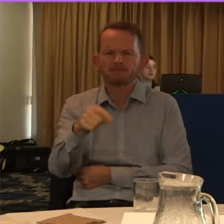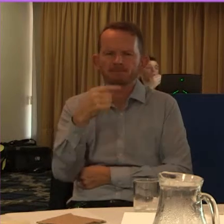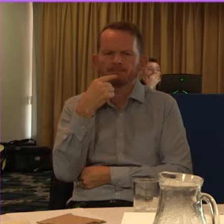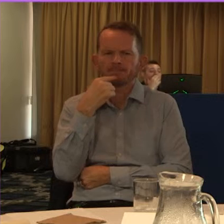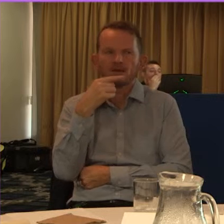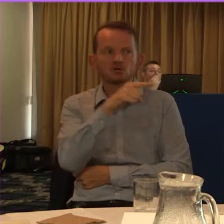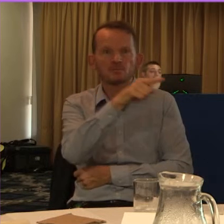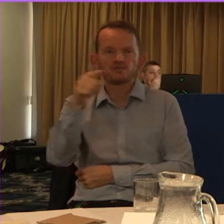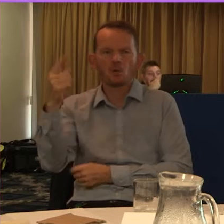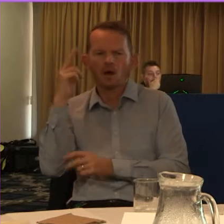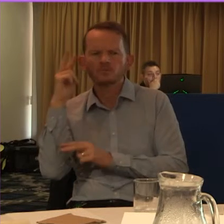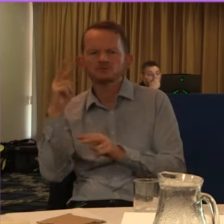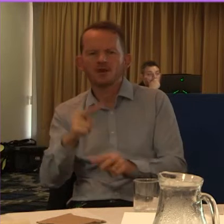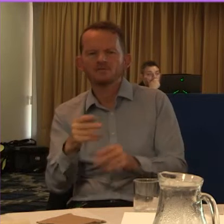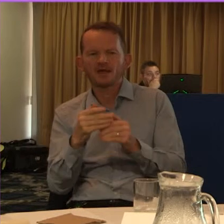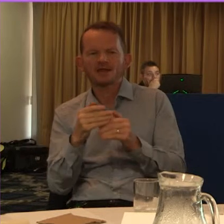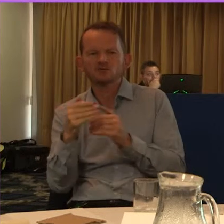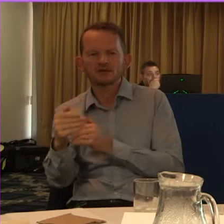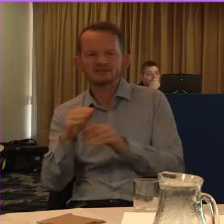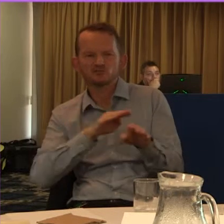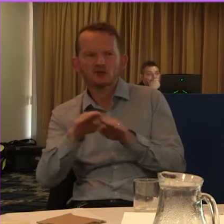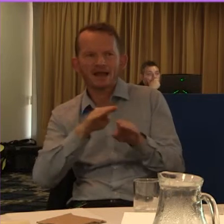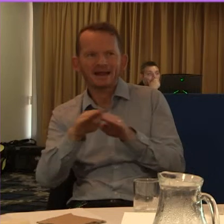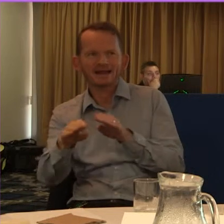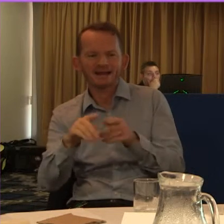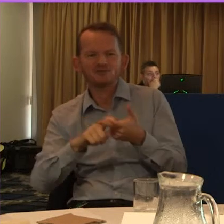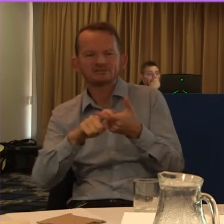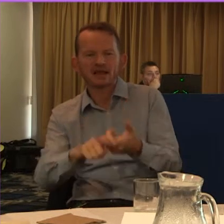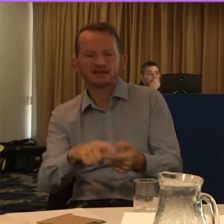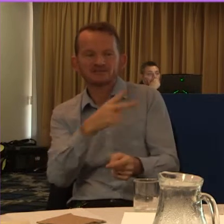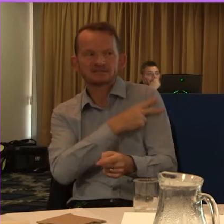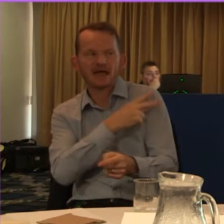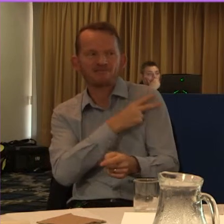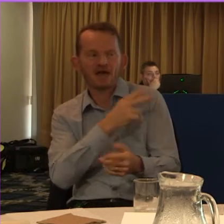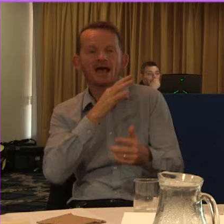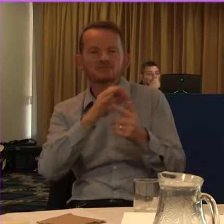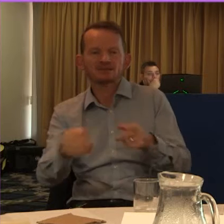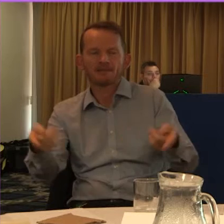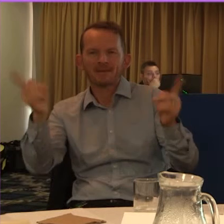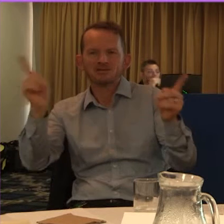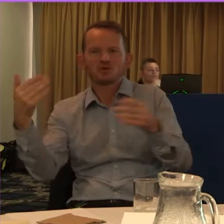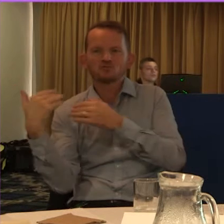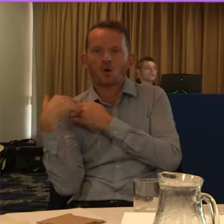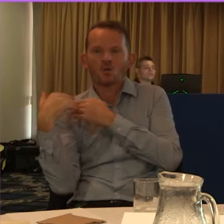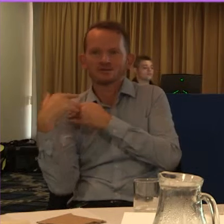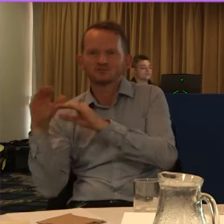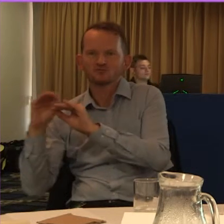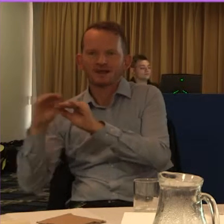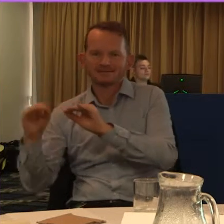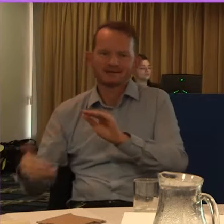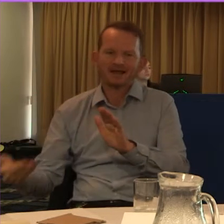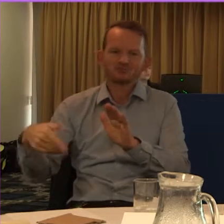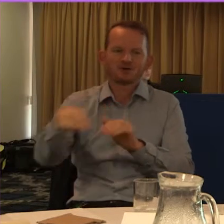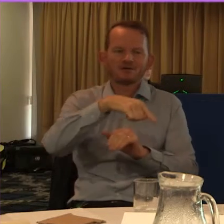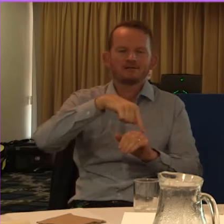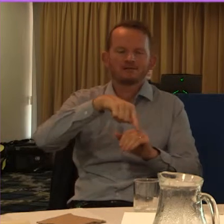some of you will have observed the increase in training in resilience for staff, particularly those in management roles. And for example,